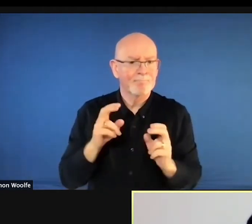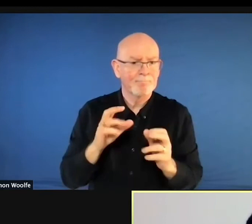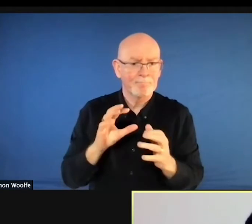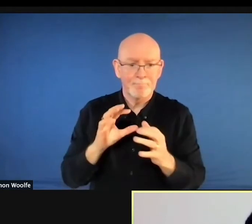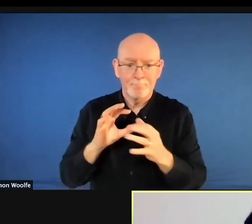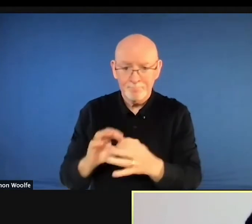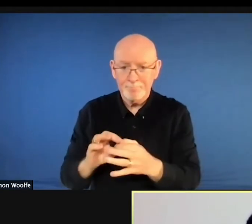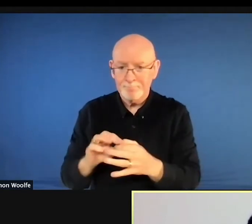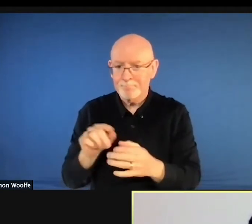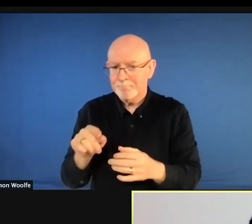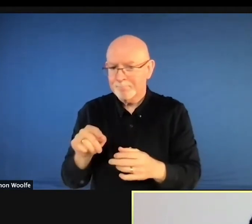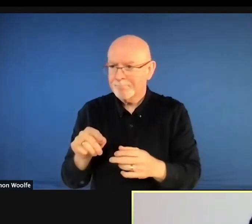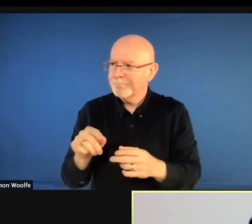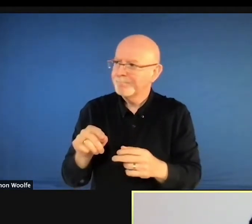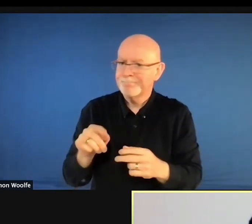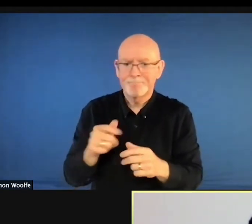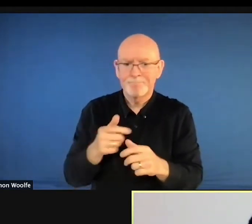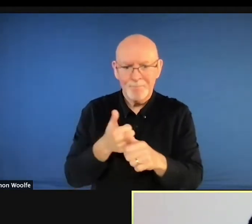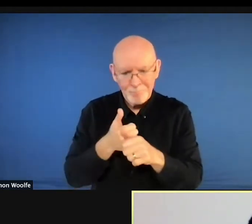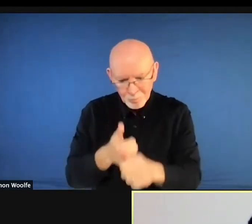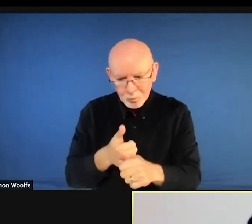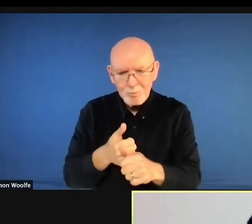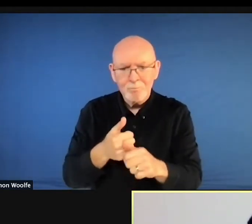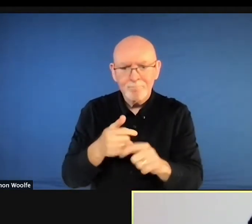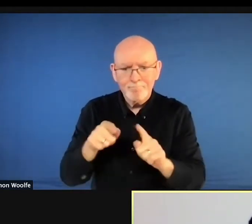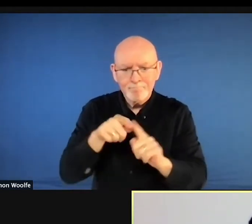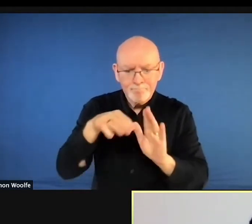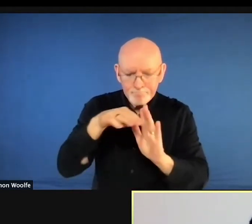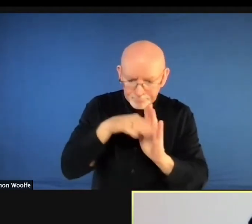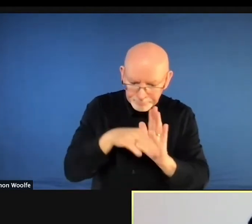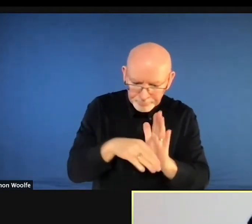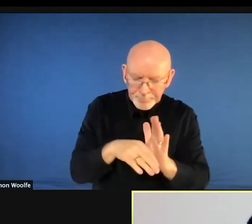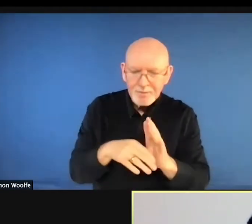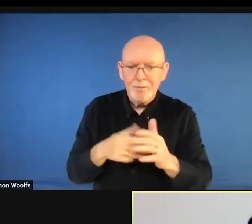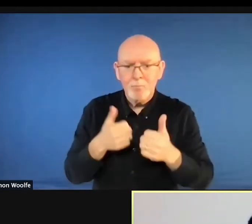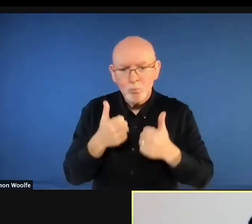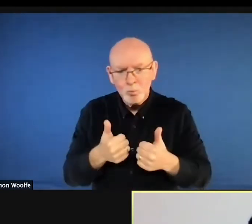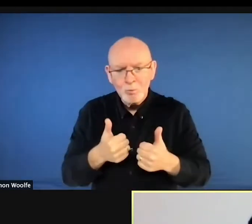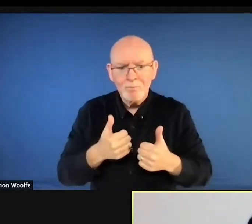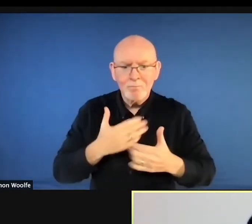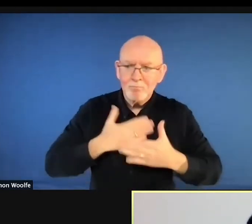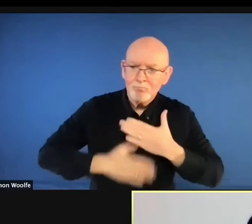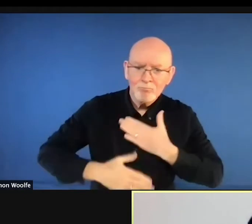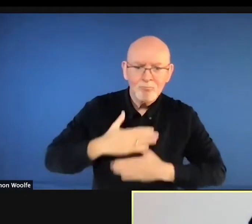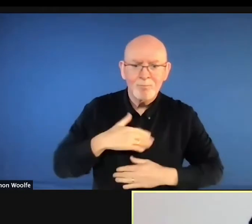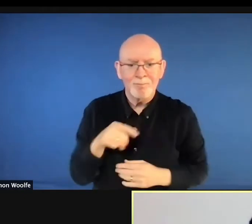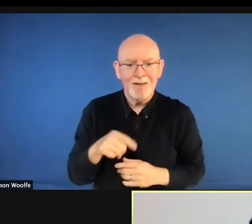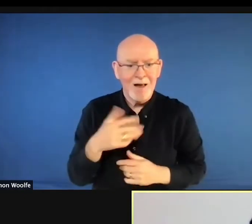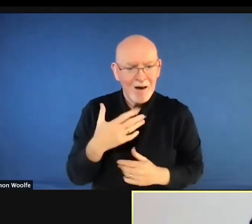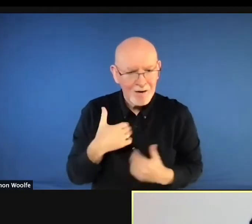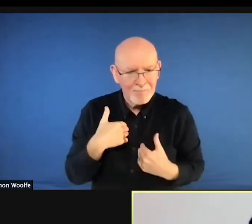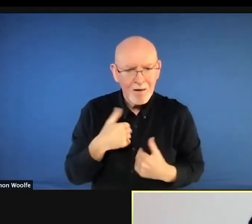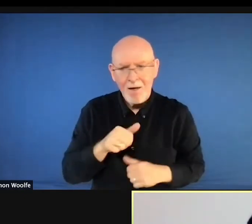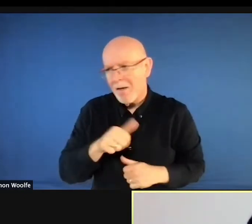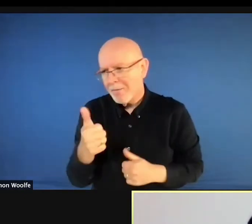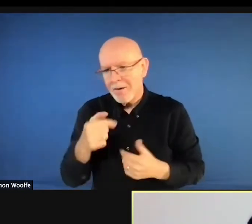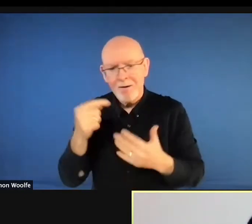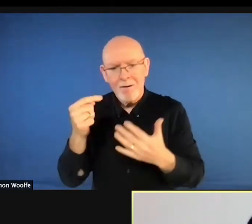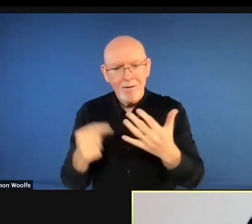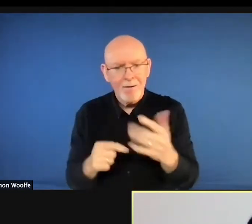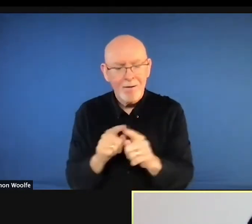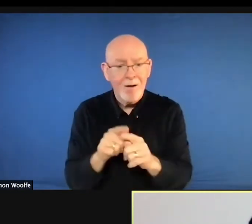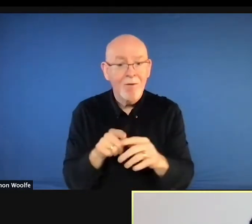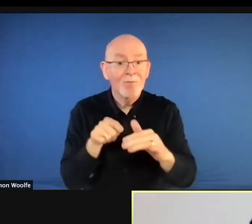And then the other things also, refugee camps are actually becoming an interesting place where researchers